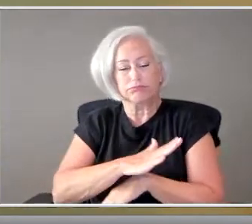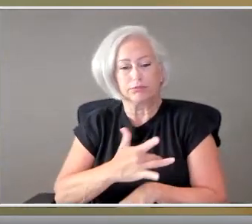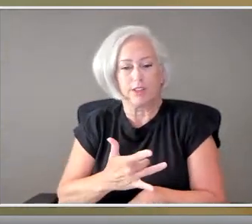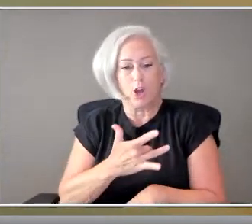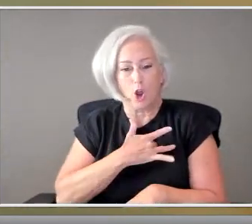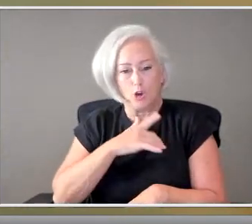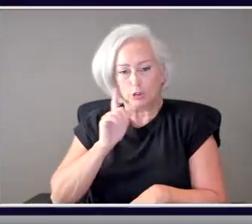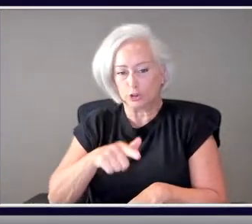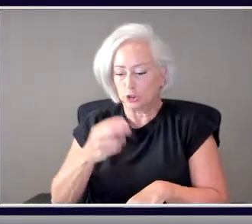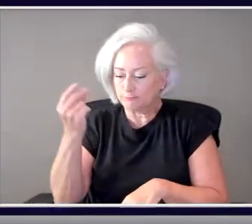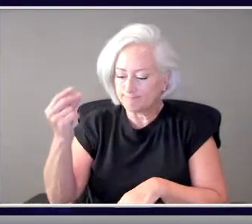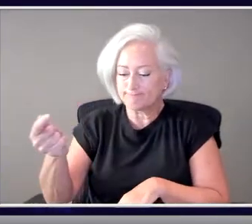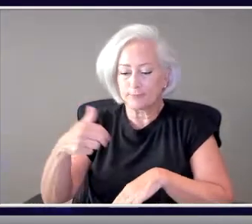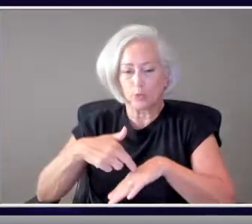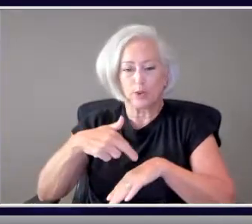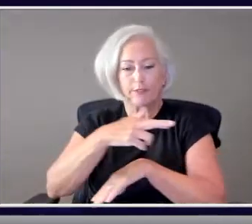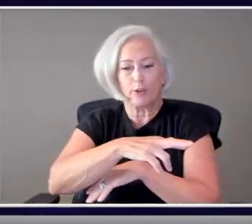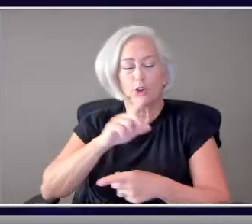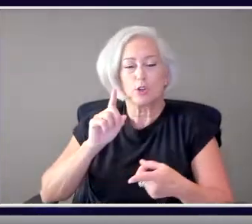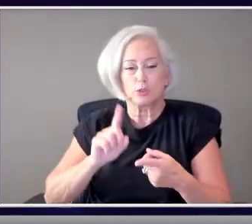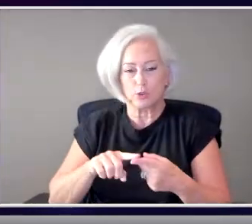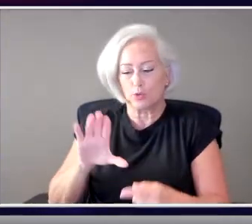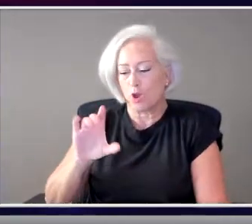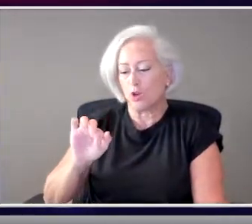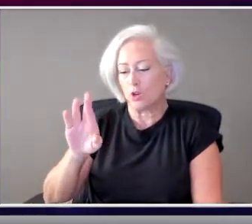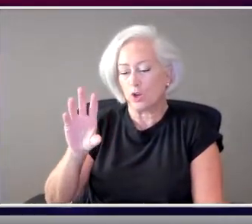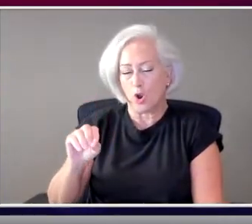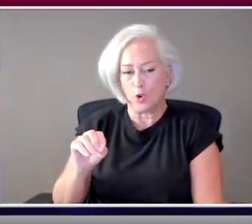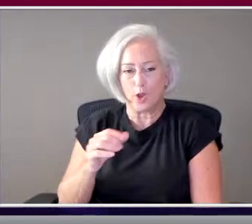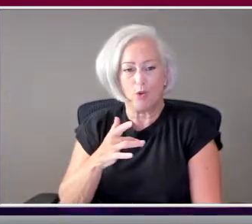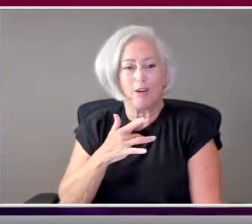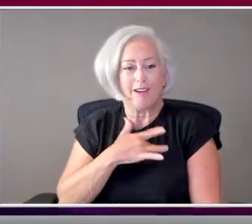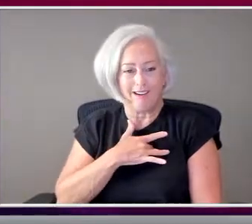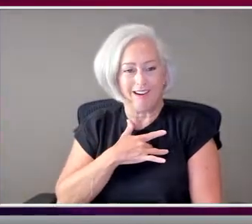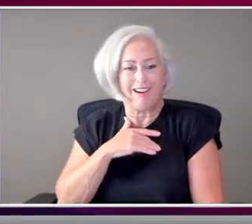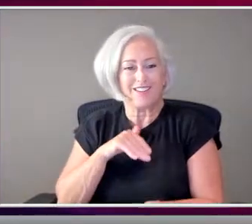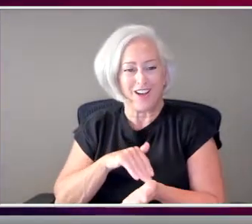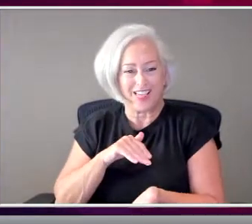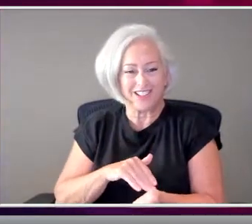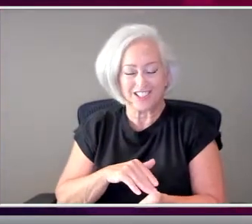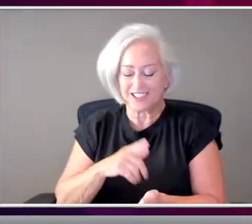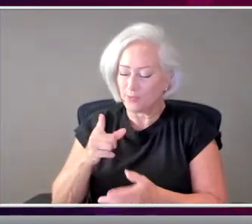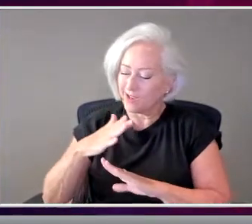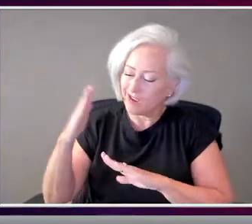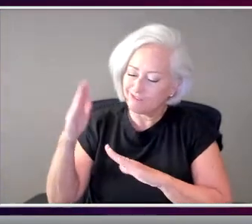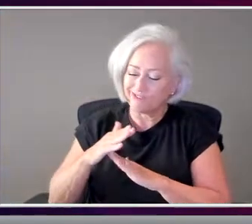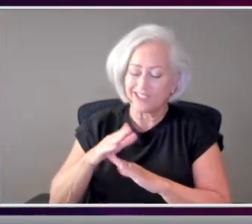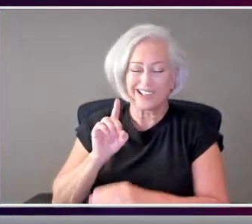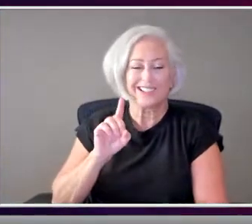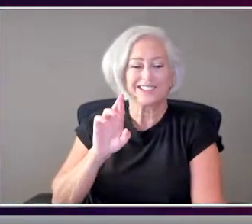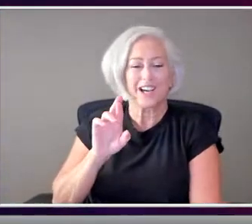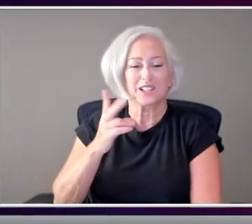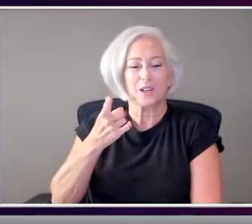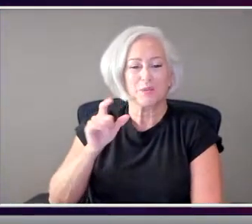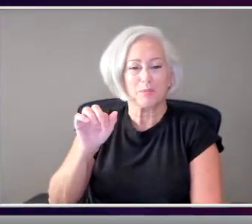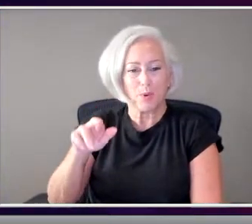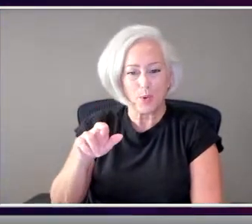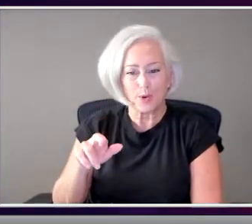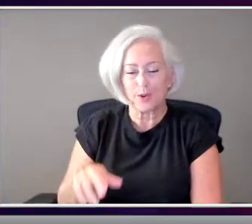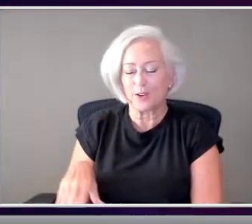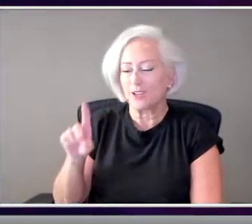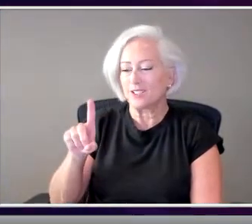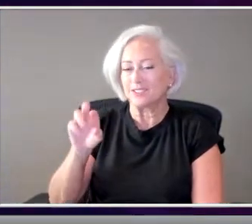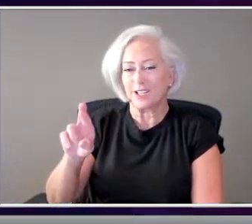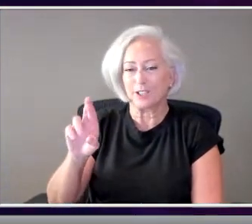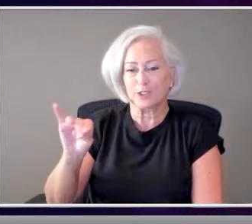cardio-oncologist. And we have Dr. Porter, who's the top of the top. We have Dr. Fabian, Dr. Jewell. You couldn't have been in better hands. Yes,